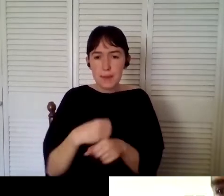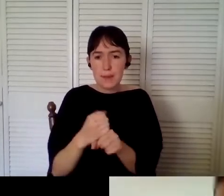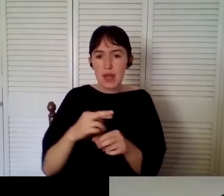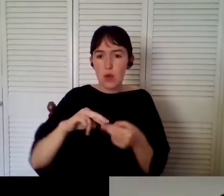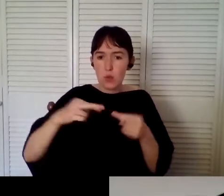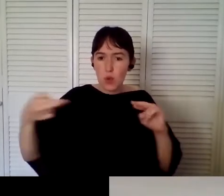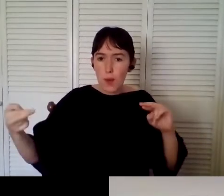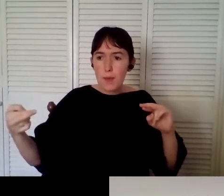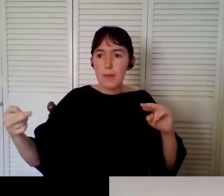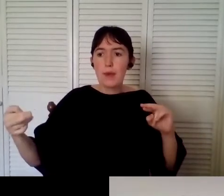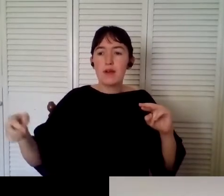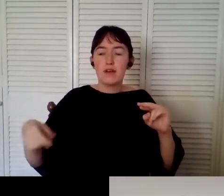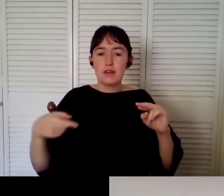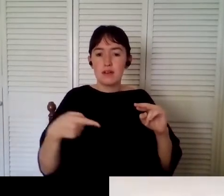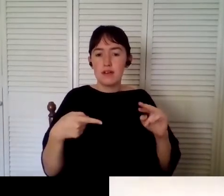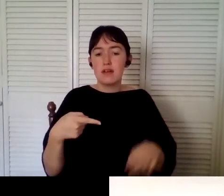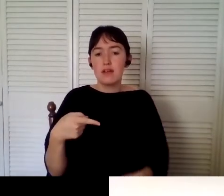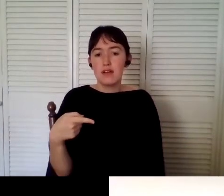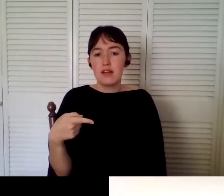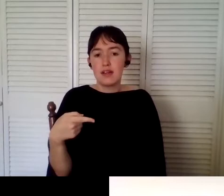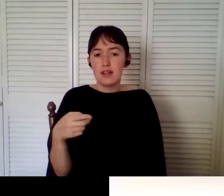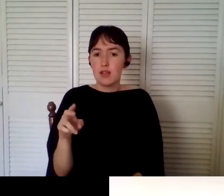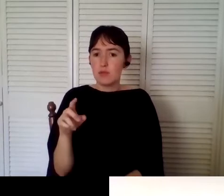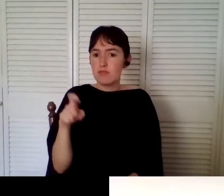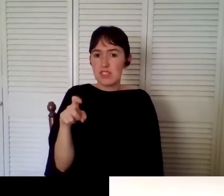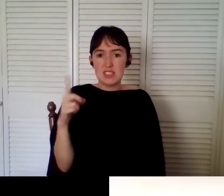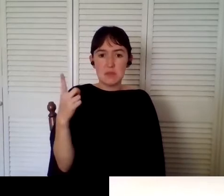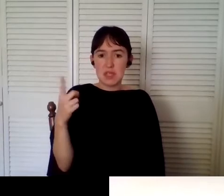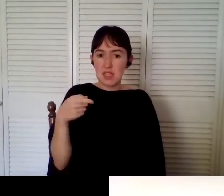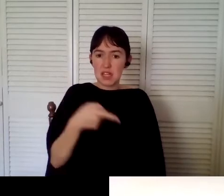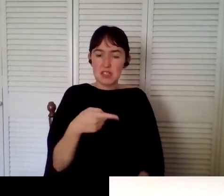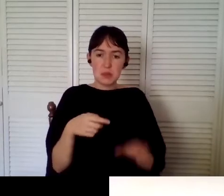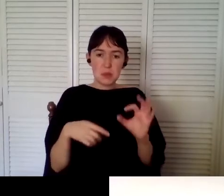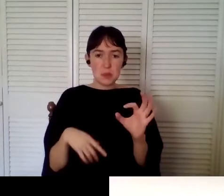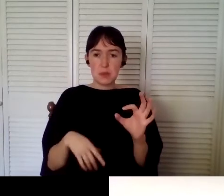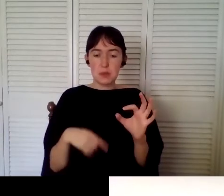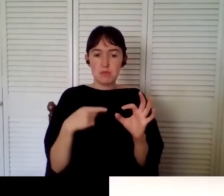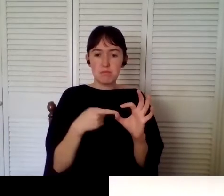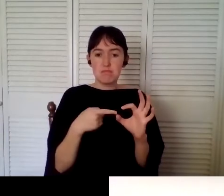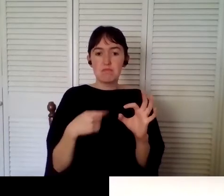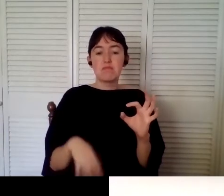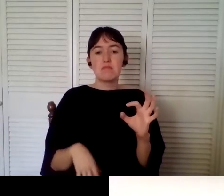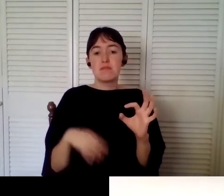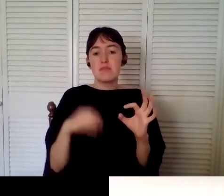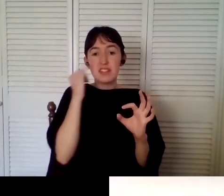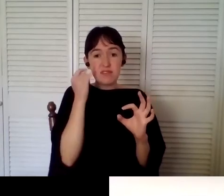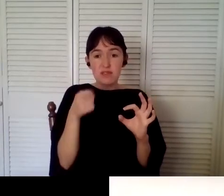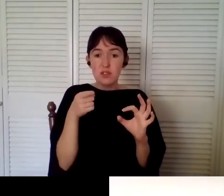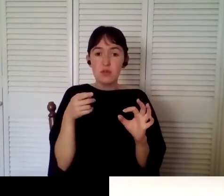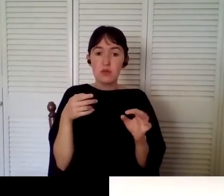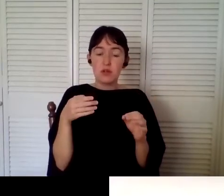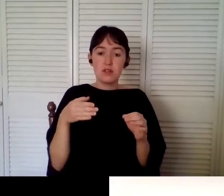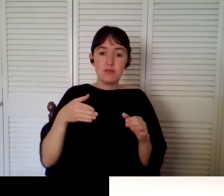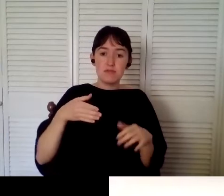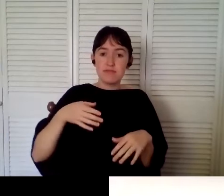somewhere, then you just need something this basic. Right. If you are cutting